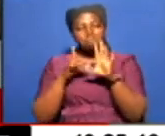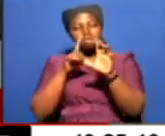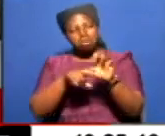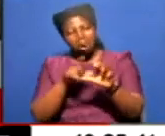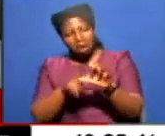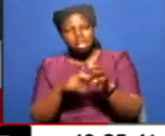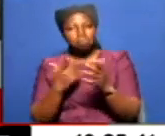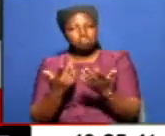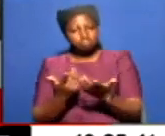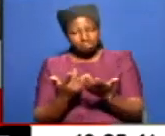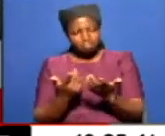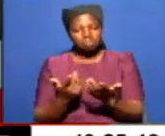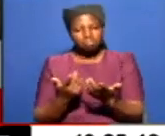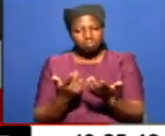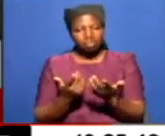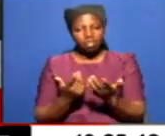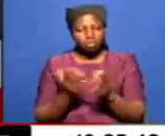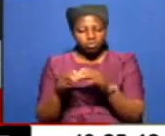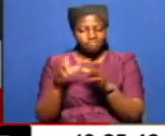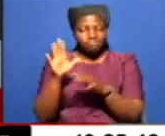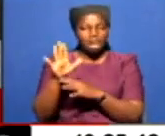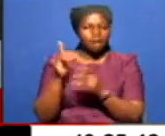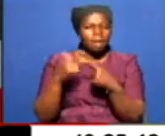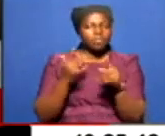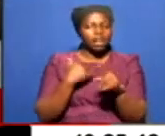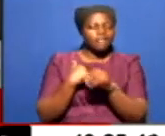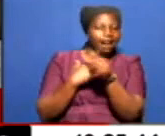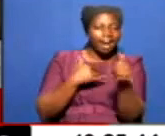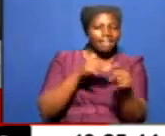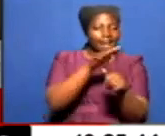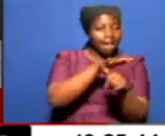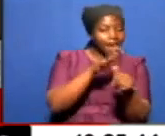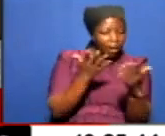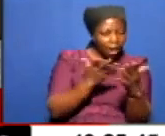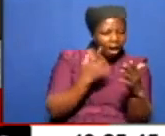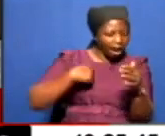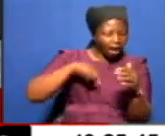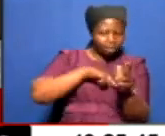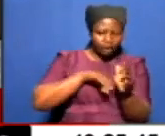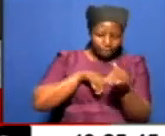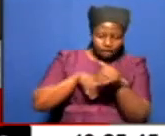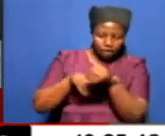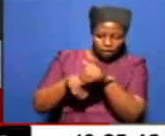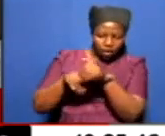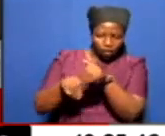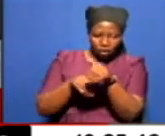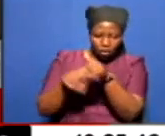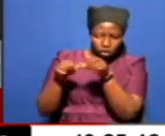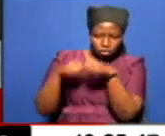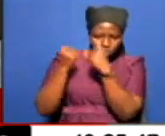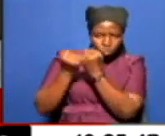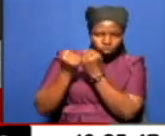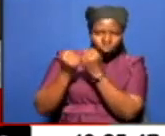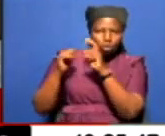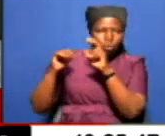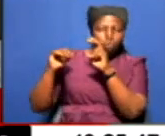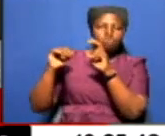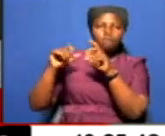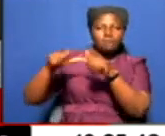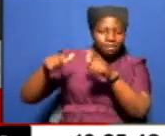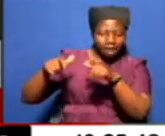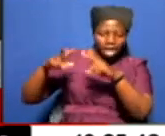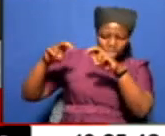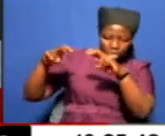them. But we have platforms where we follow the social media. Again, for